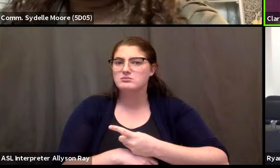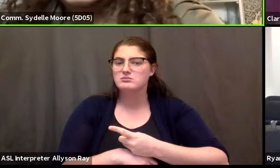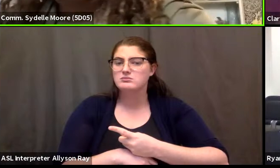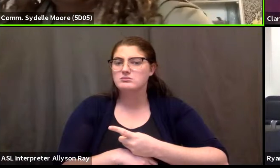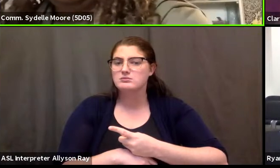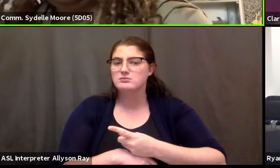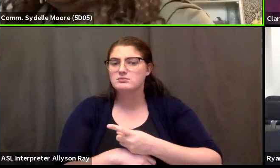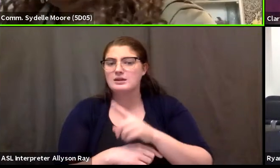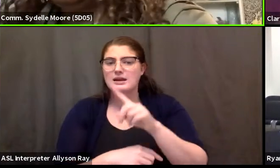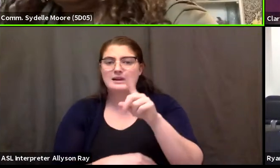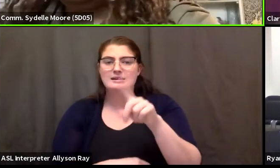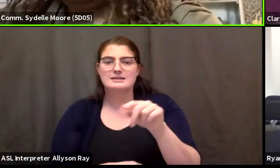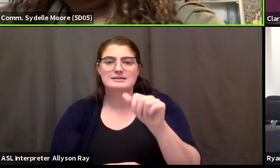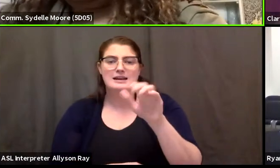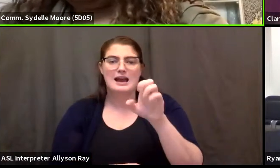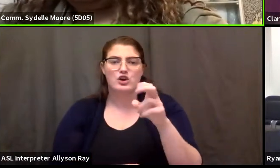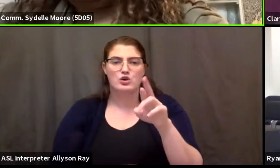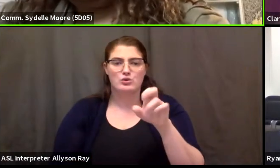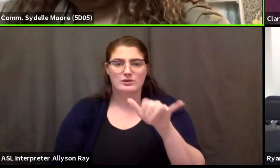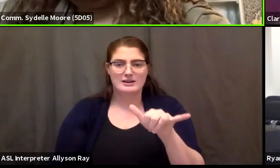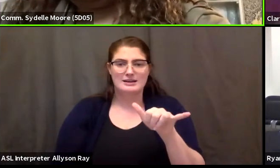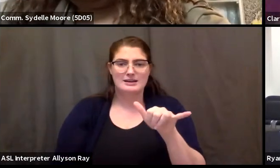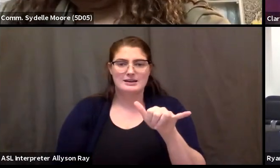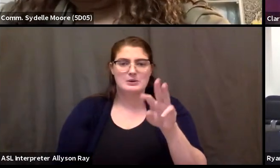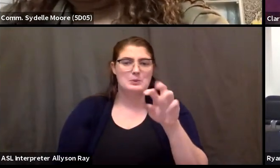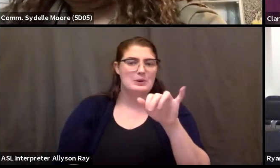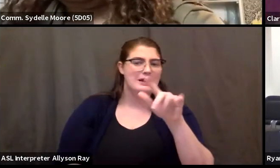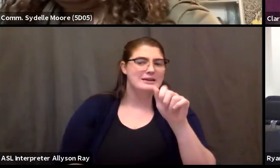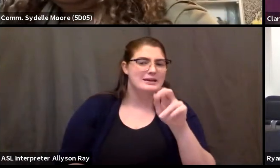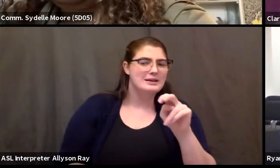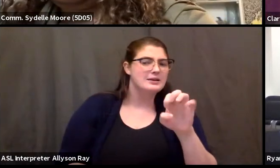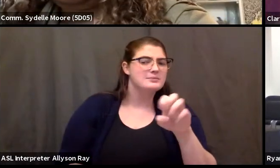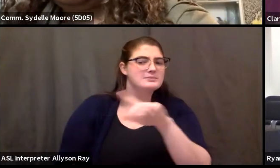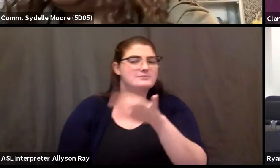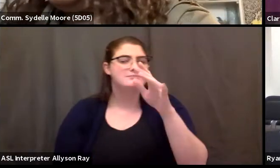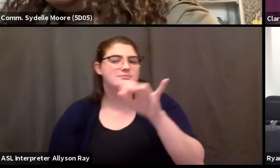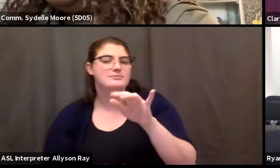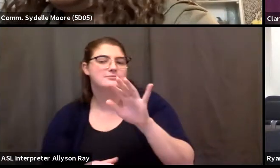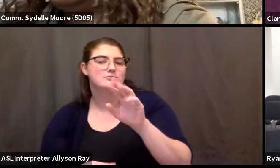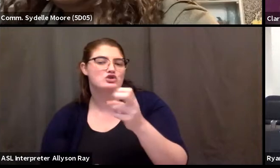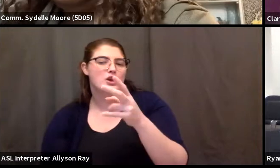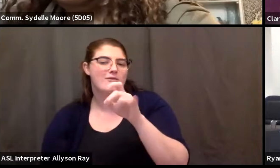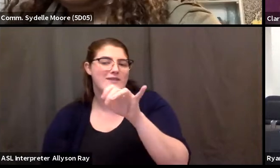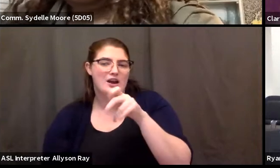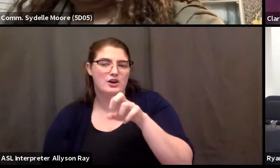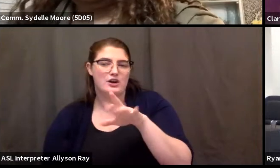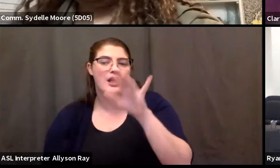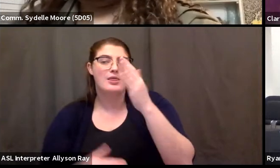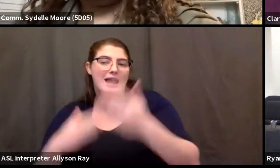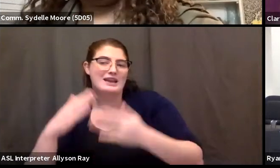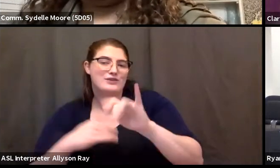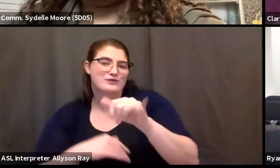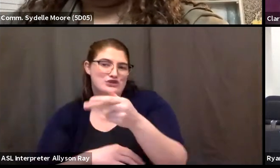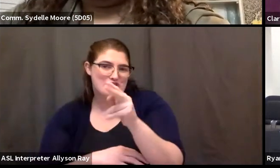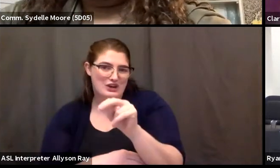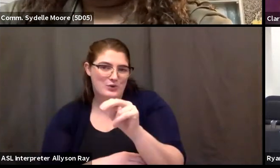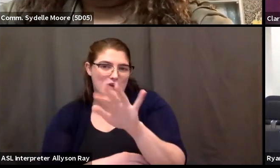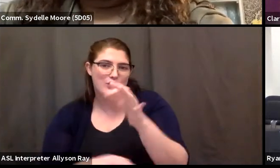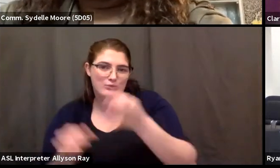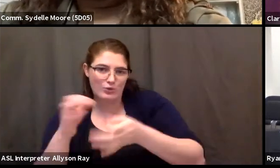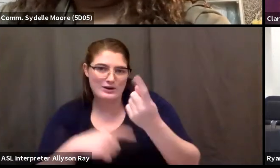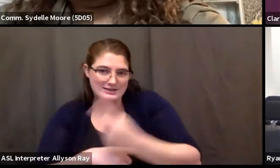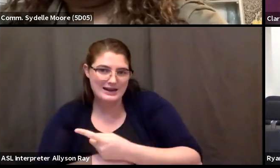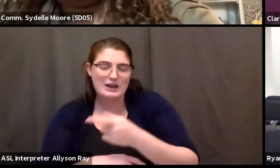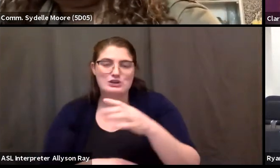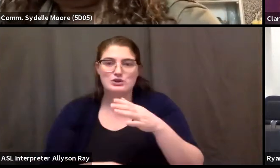Is that Zachary It's Williams? the end. Their hearing date is at the end of January, so it would be essential for them to present now so